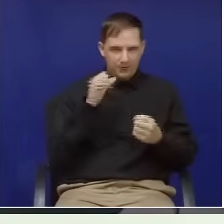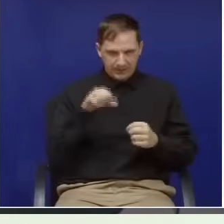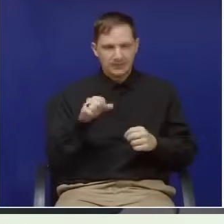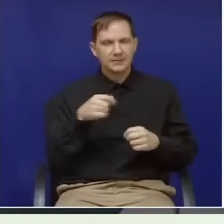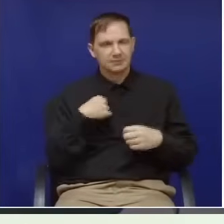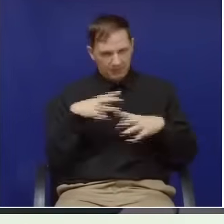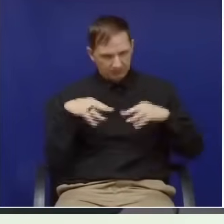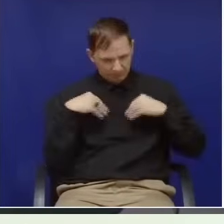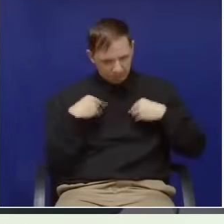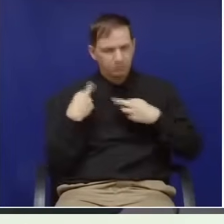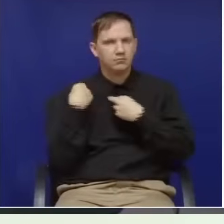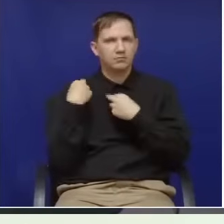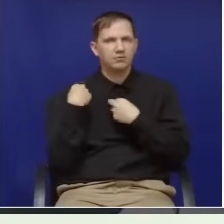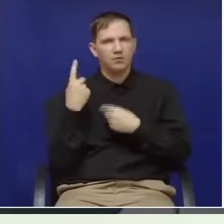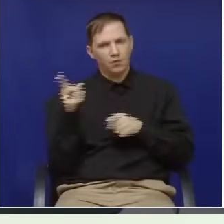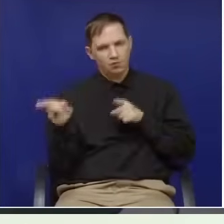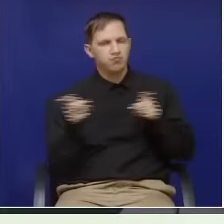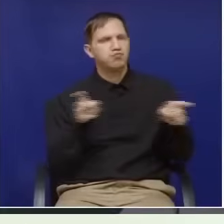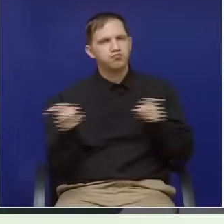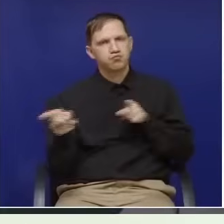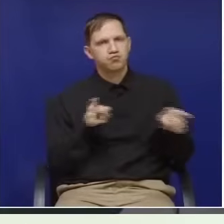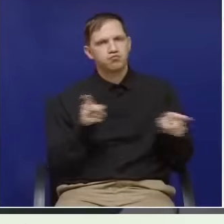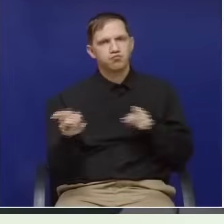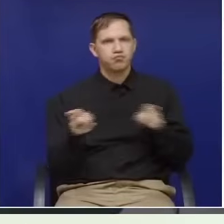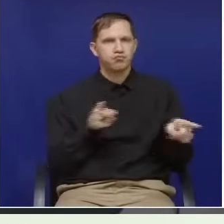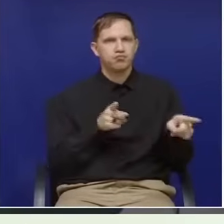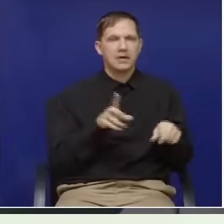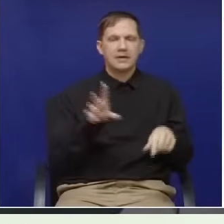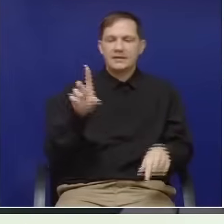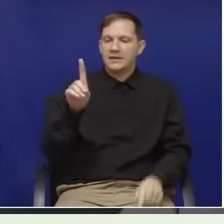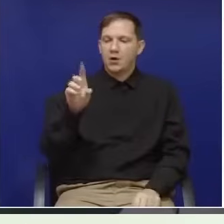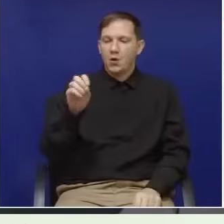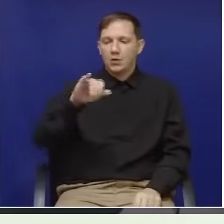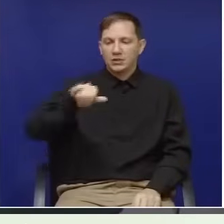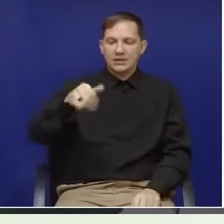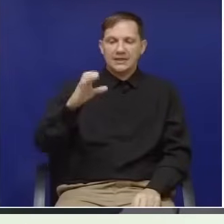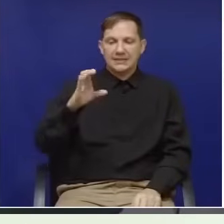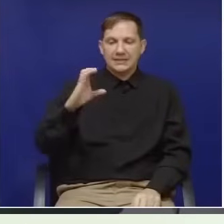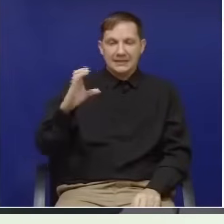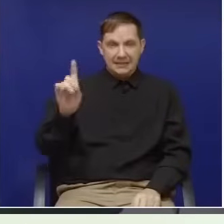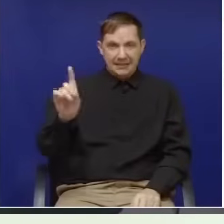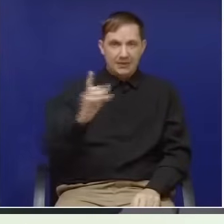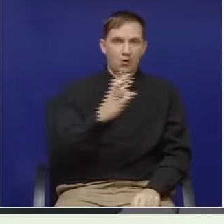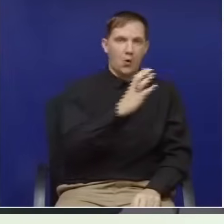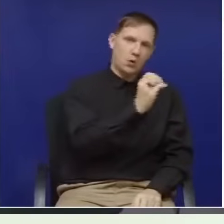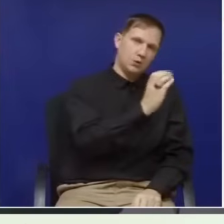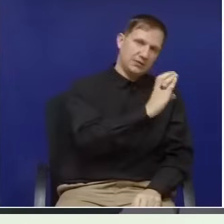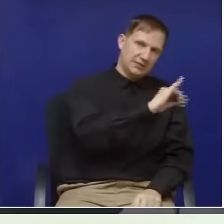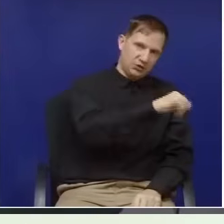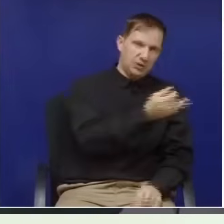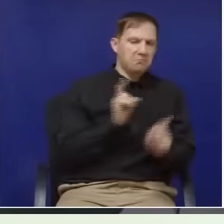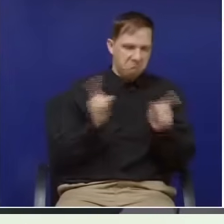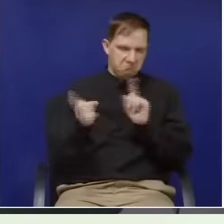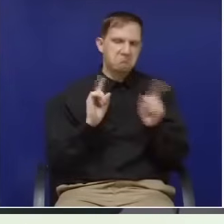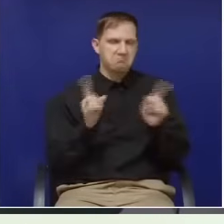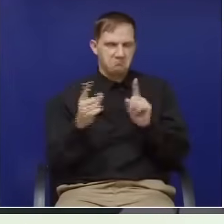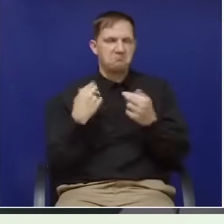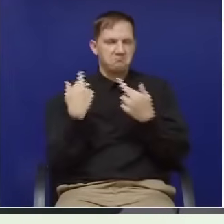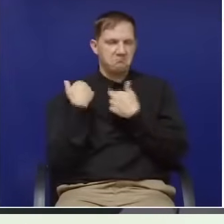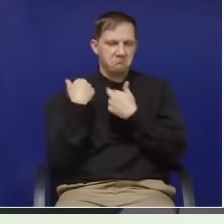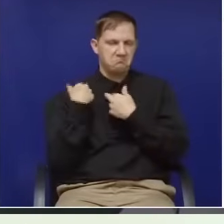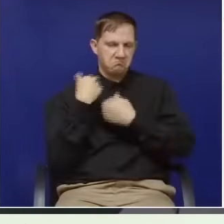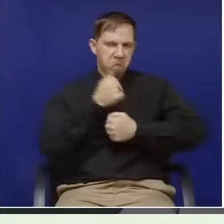both, whether it's the OCJ and the DOJ-CD. So I am accountable for both. In terms